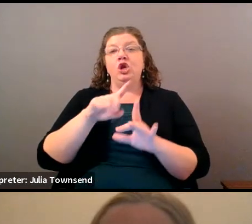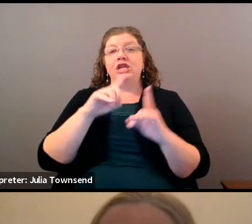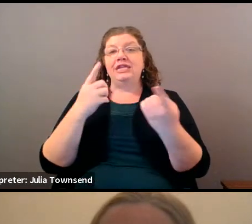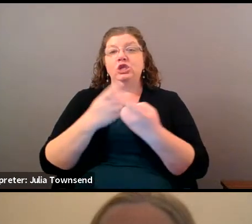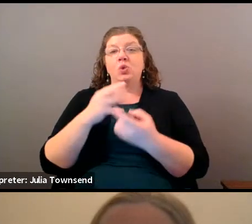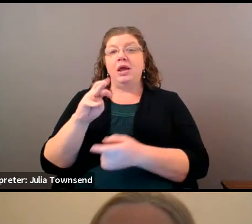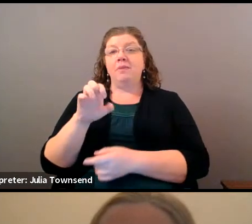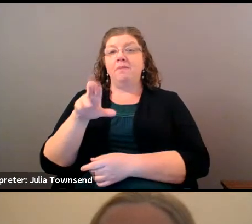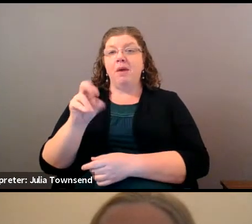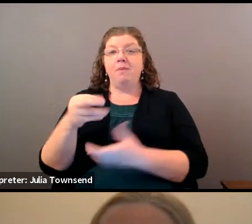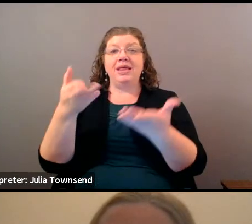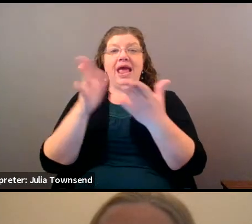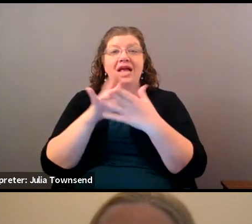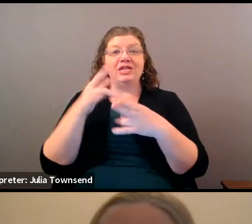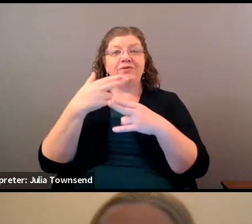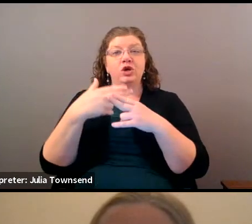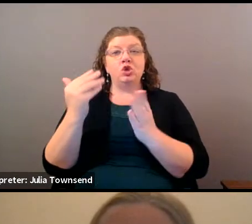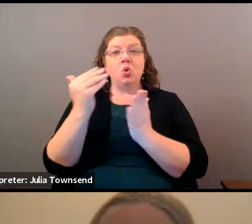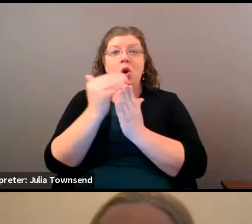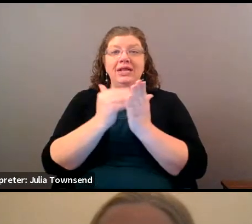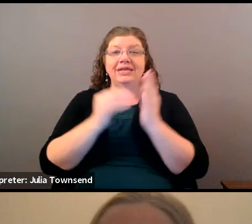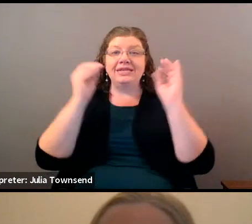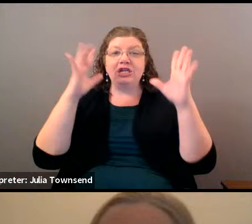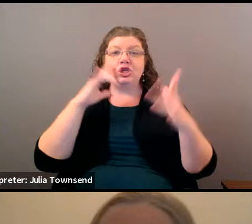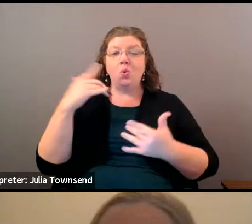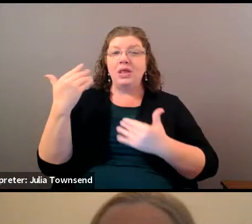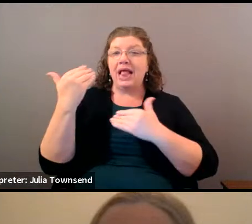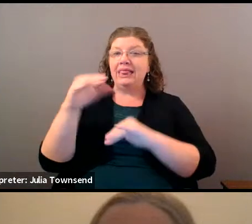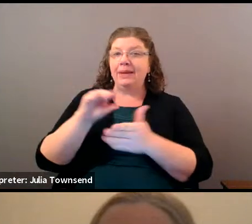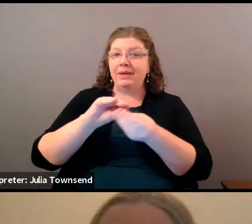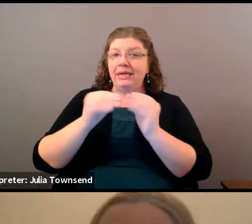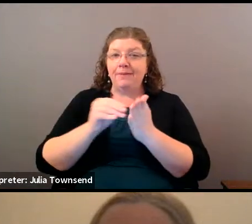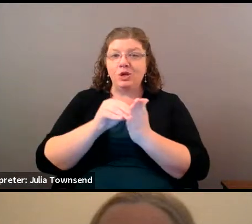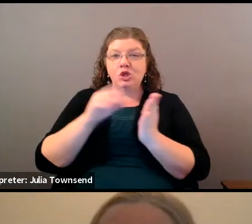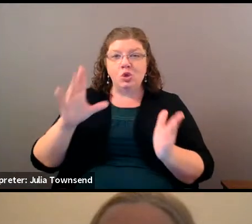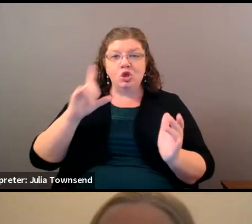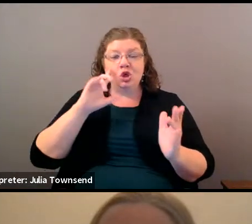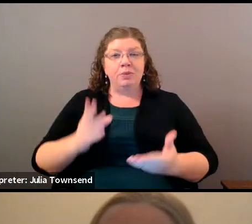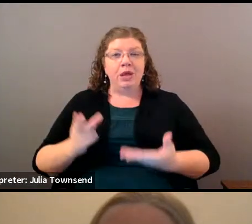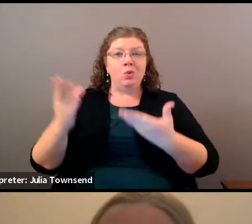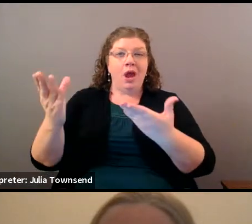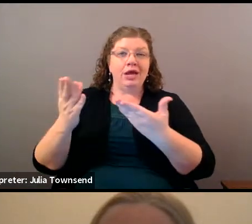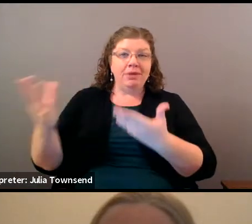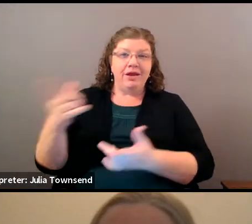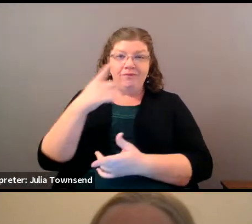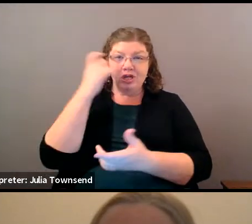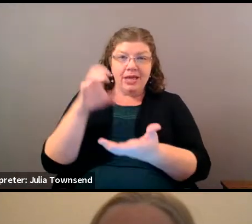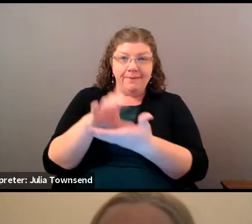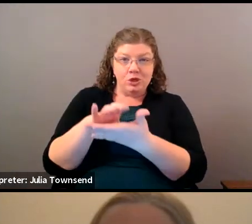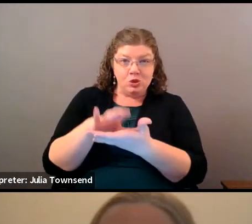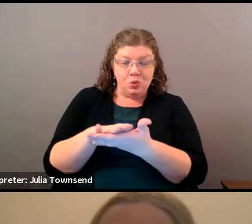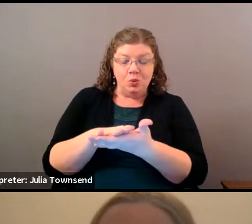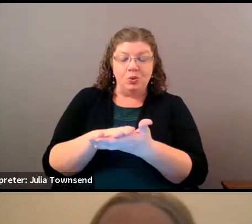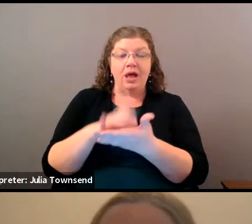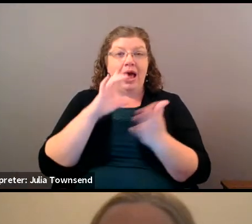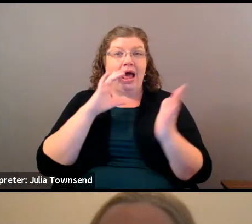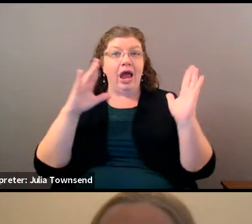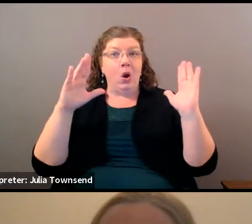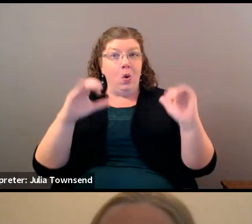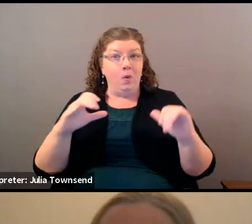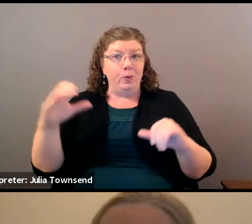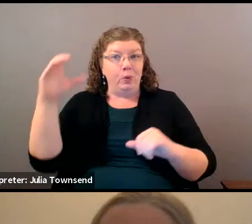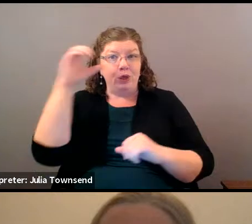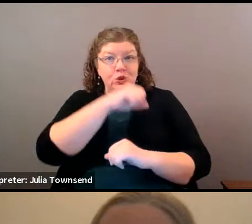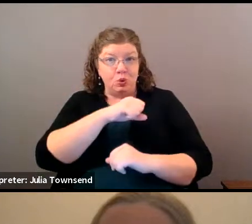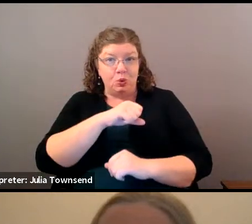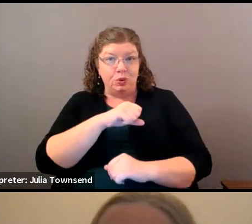for a short list from the teachers with a limit of students that could be recommended for summer school. I hope to assume